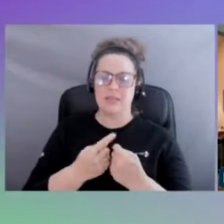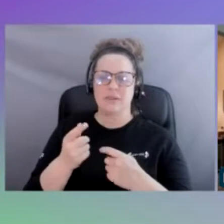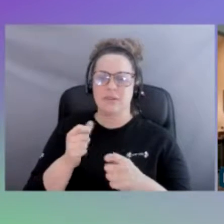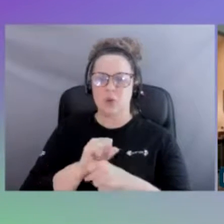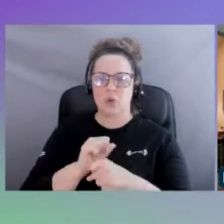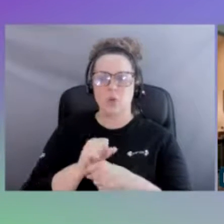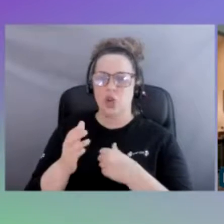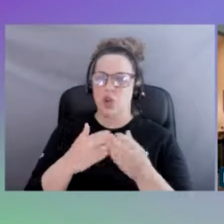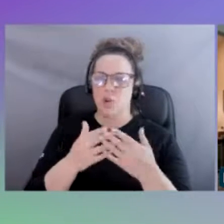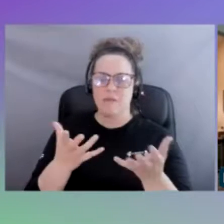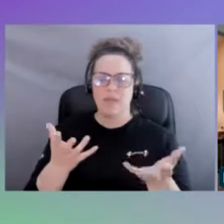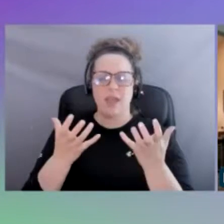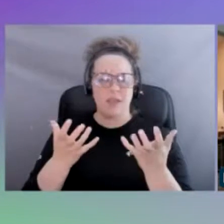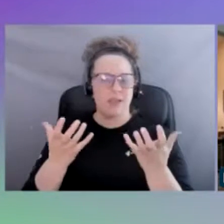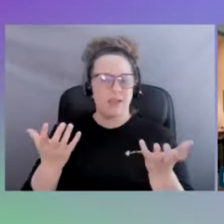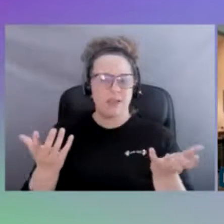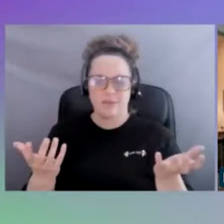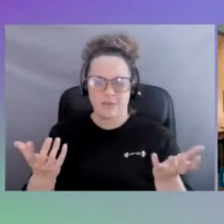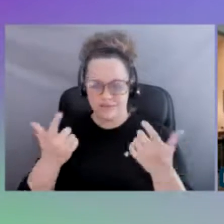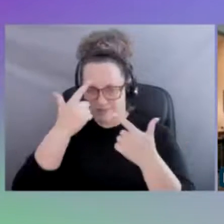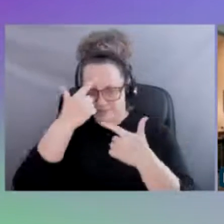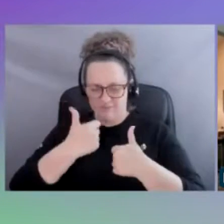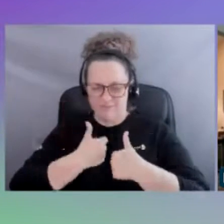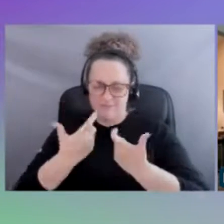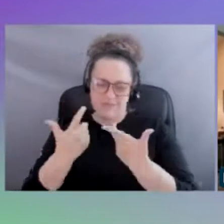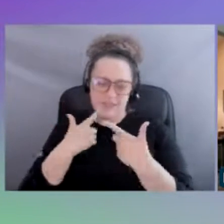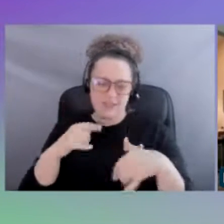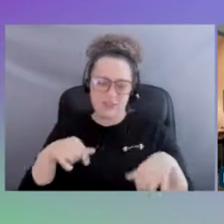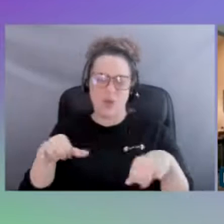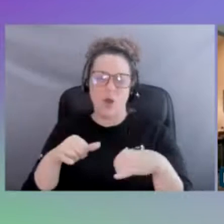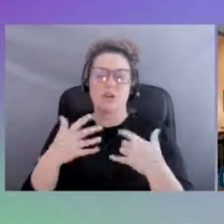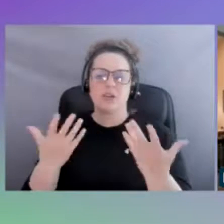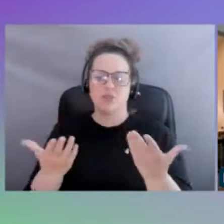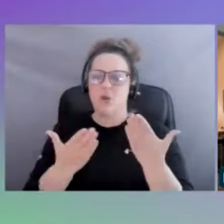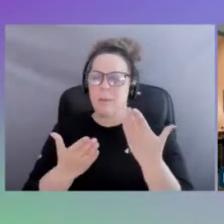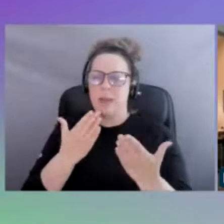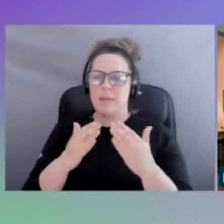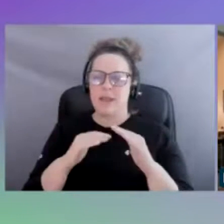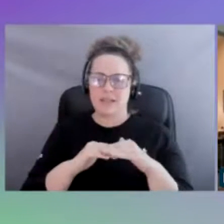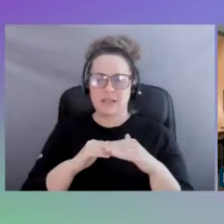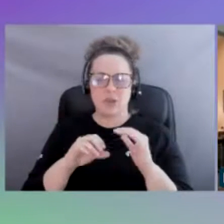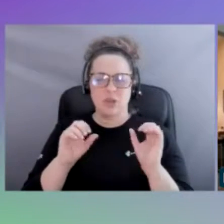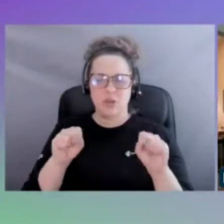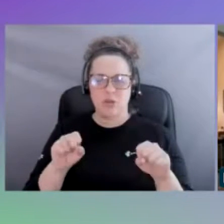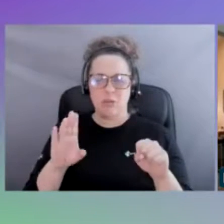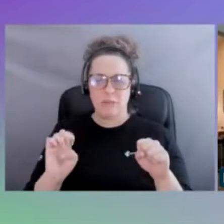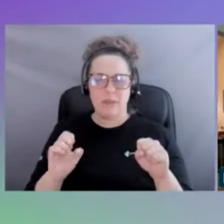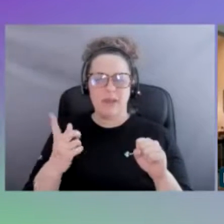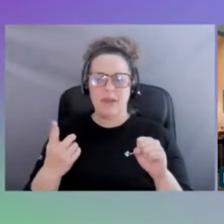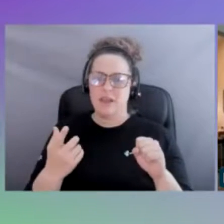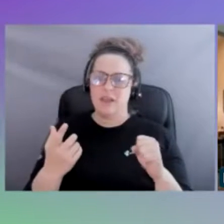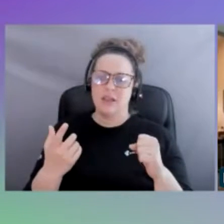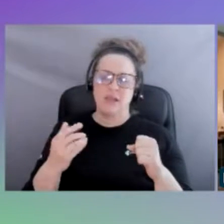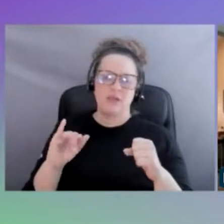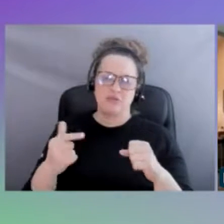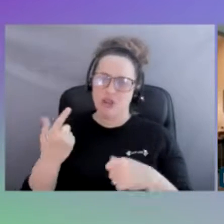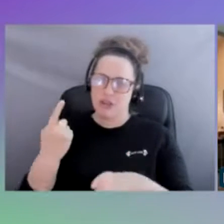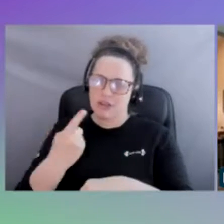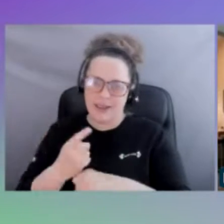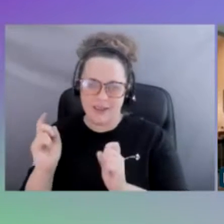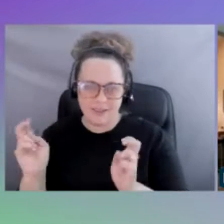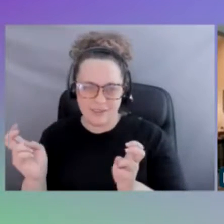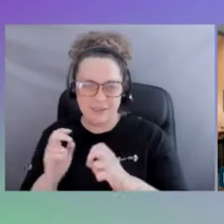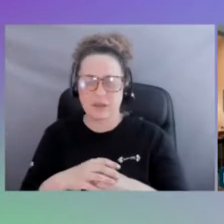work on whatever they like, and it's quite common. And so maybe accessibility could be used on a jog day. Maybe it could